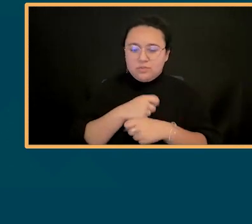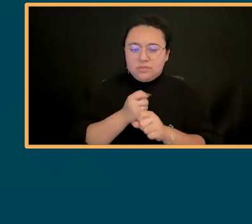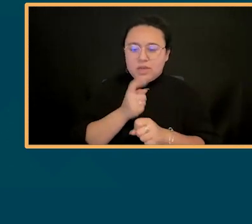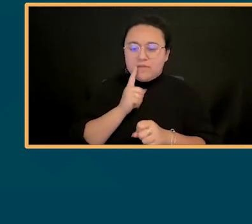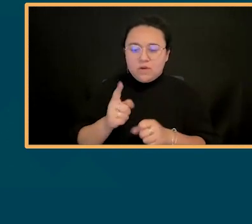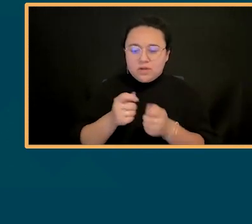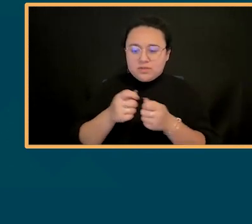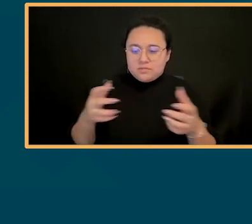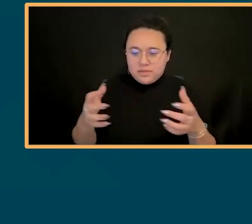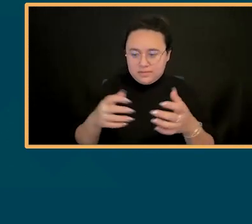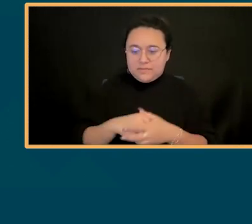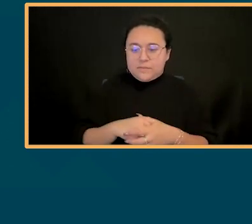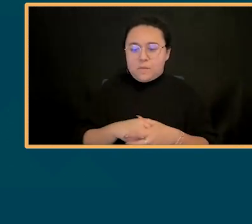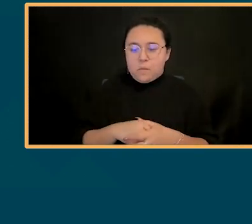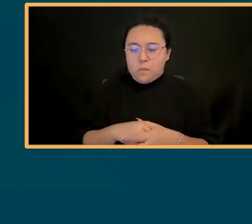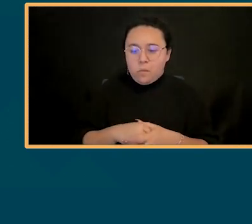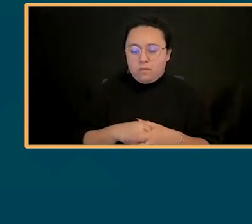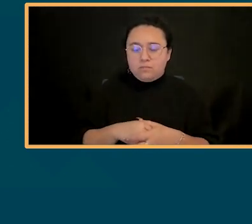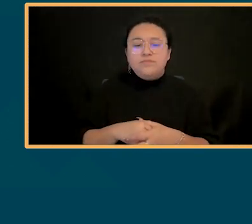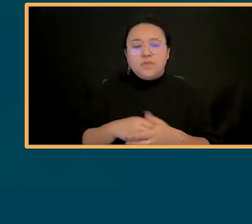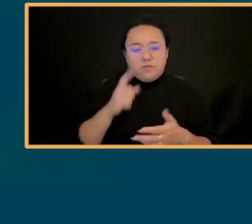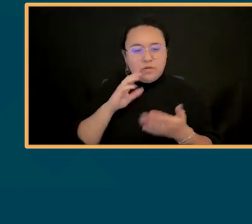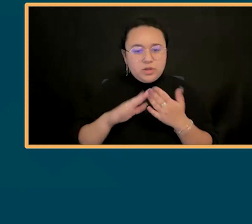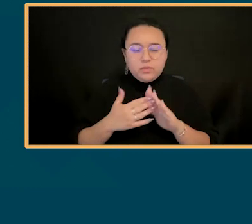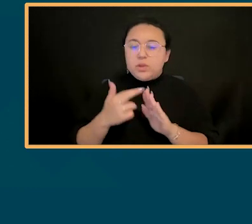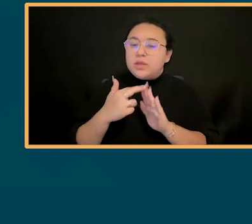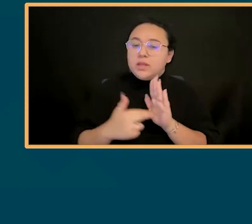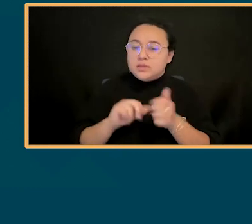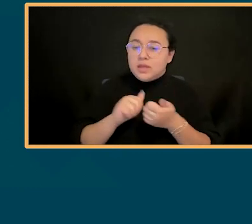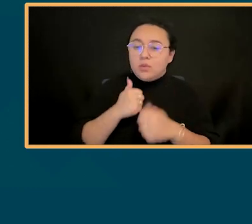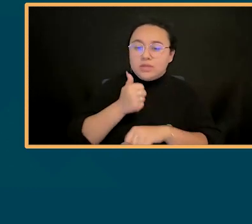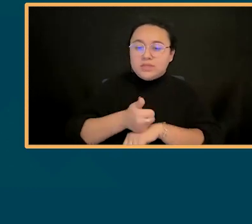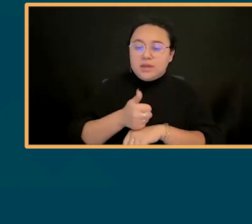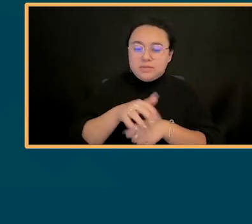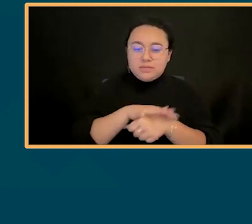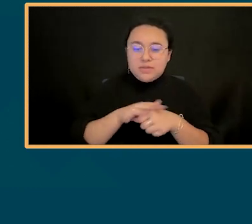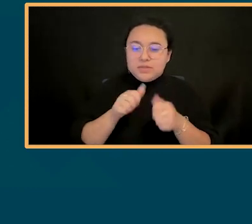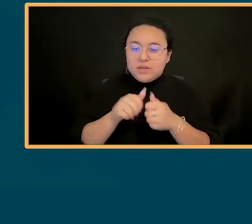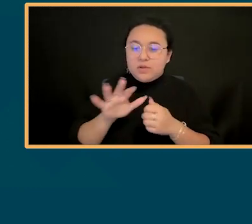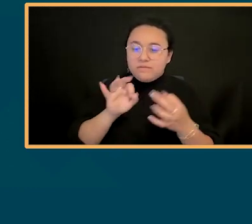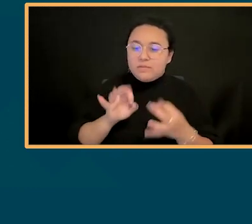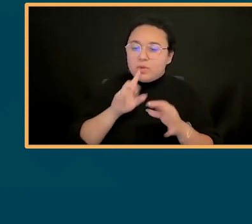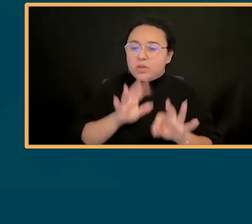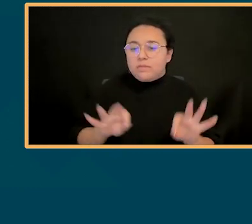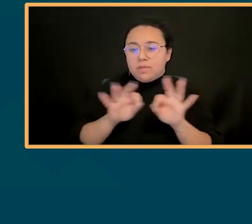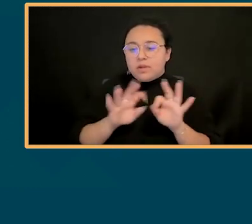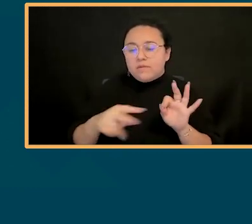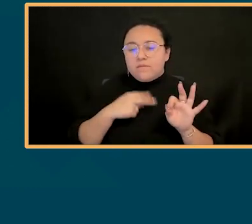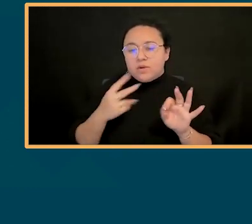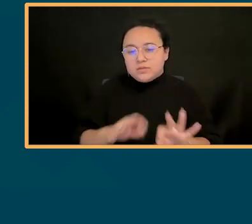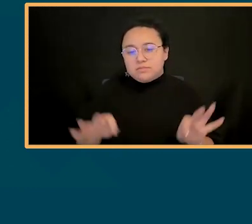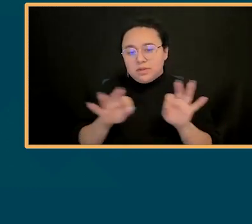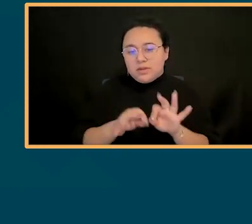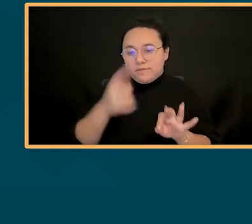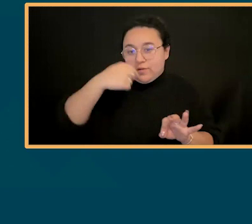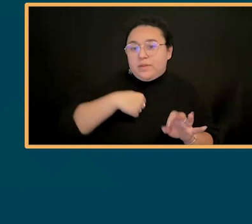to expand our community guidelines and the way that we create this space together. Your feedback matters, your voice matters